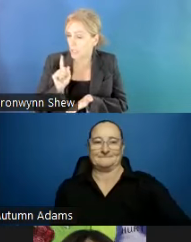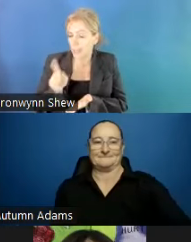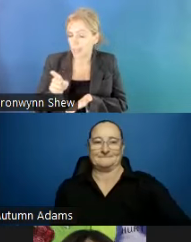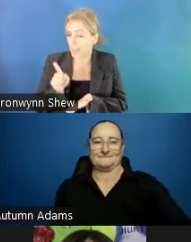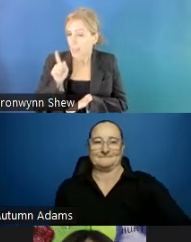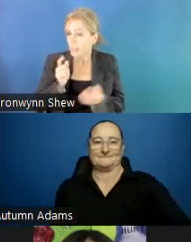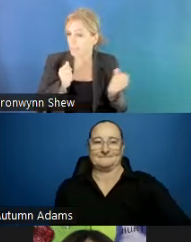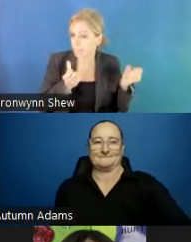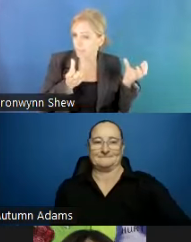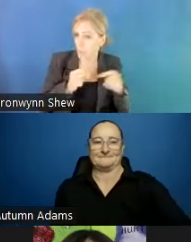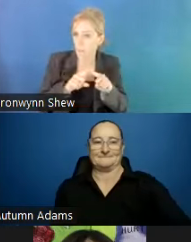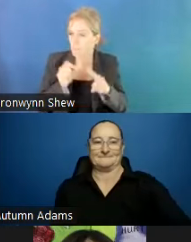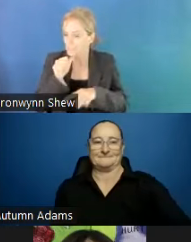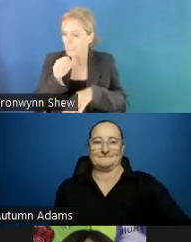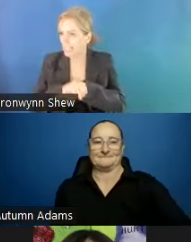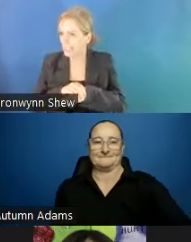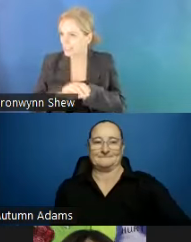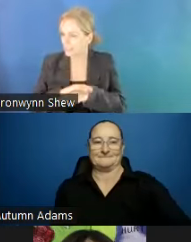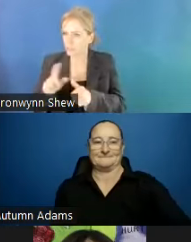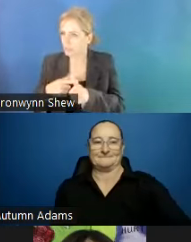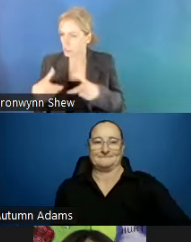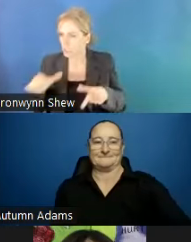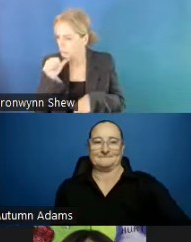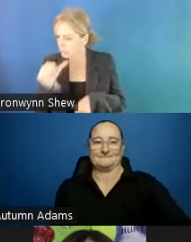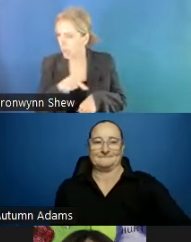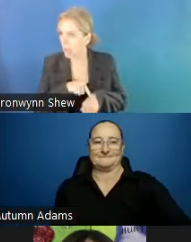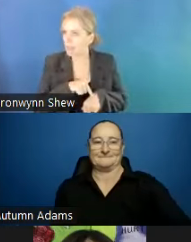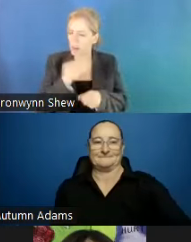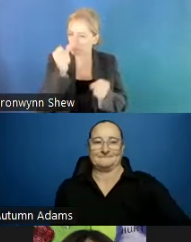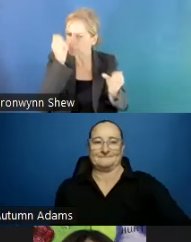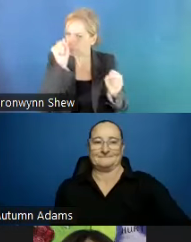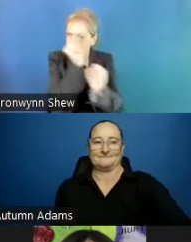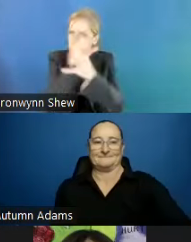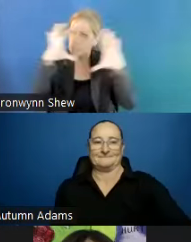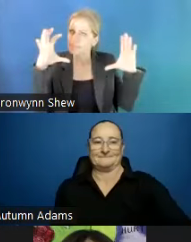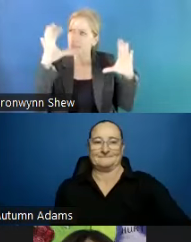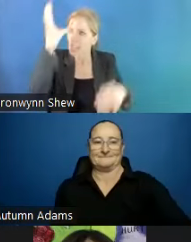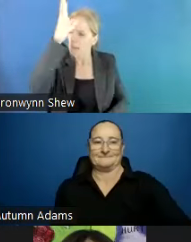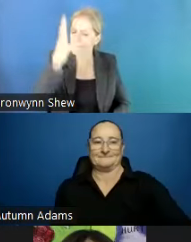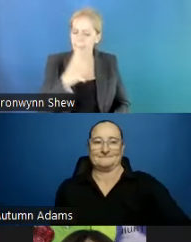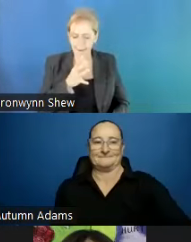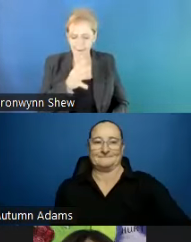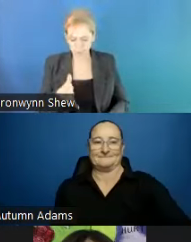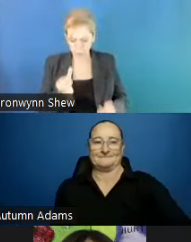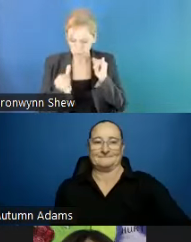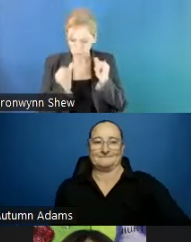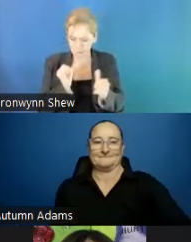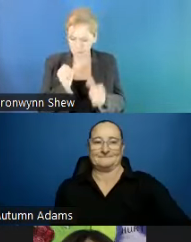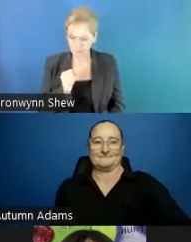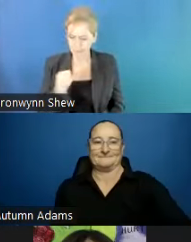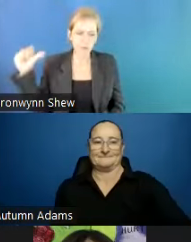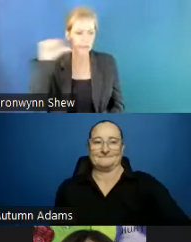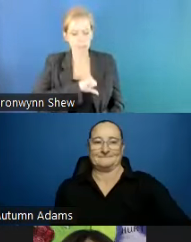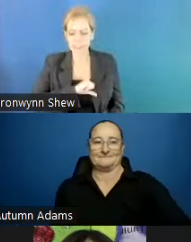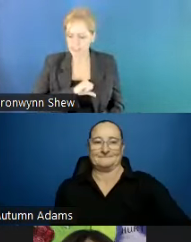language. Oh, that man, drunk or drink, dog, those are maybe some things that they are able to